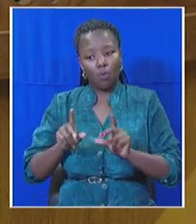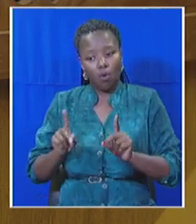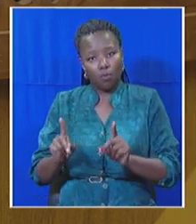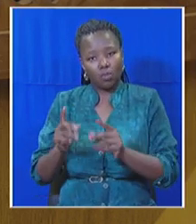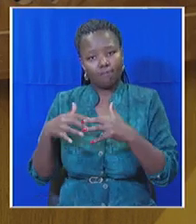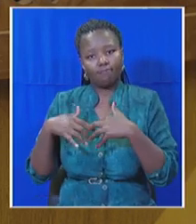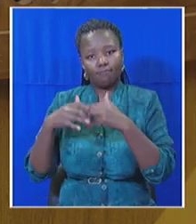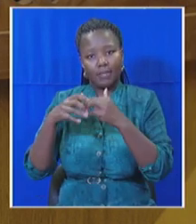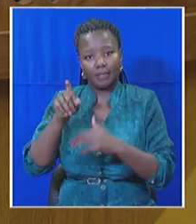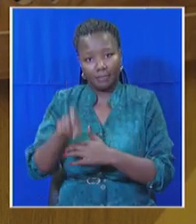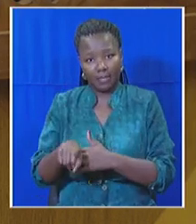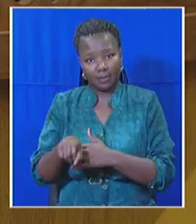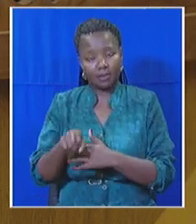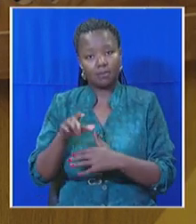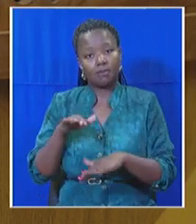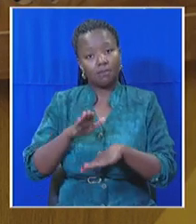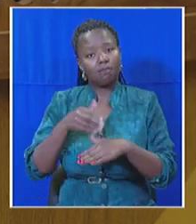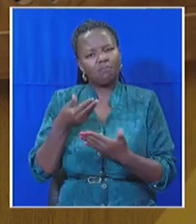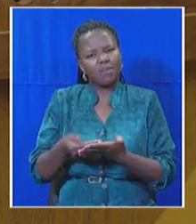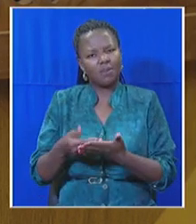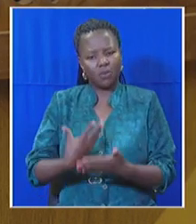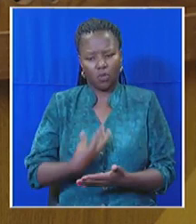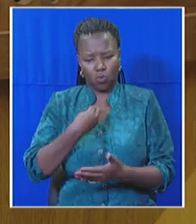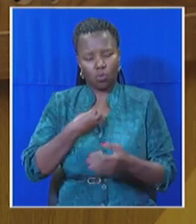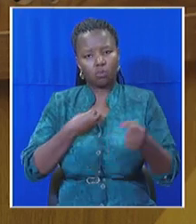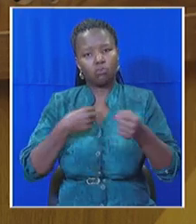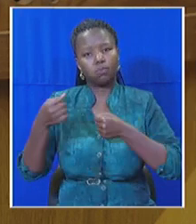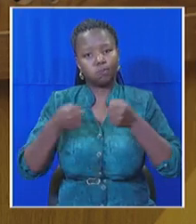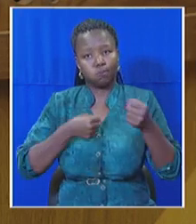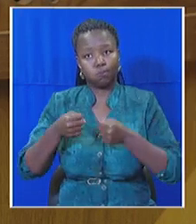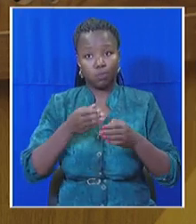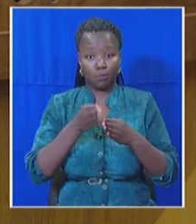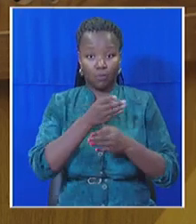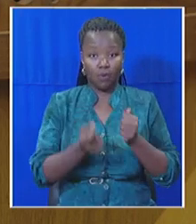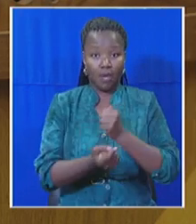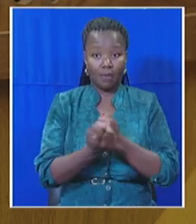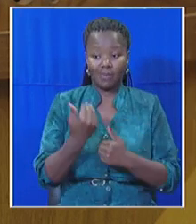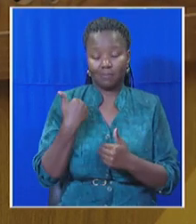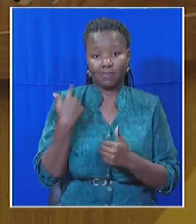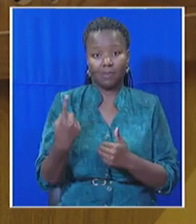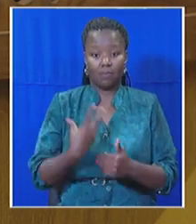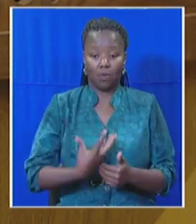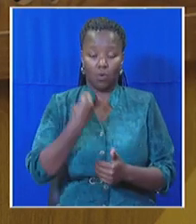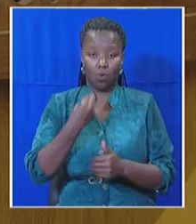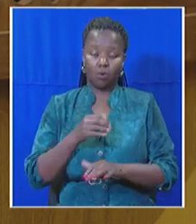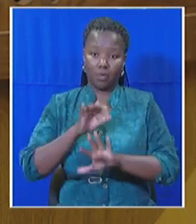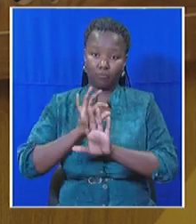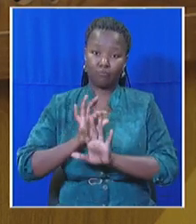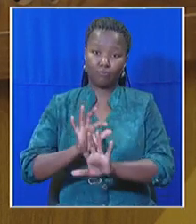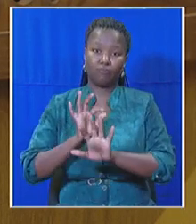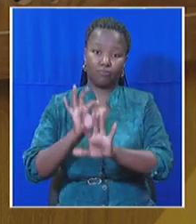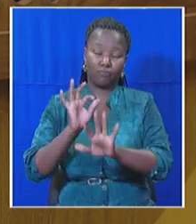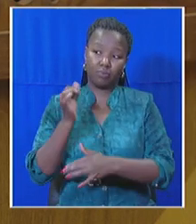created to employ our youth before we have the situation arising where the youth take to the streets